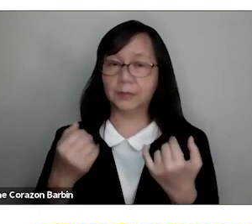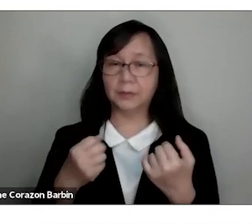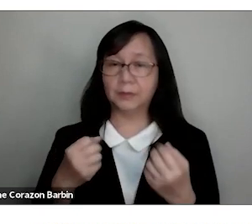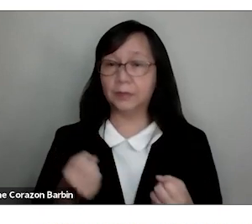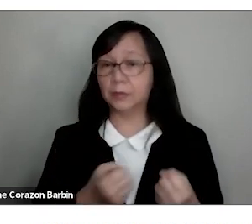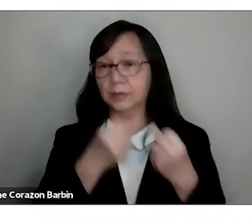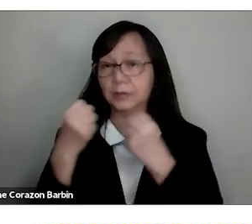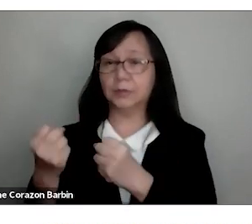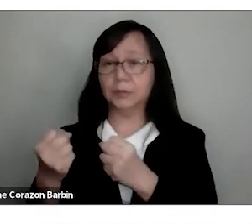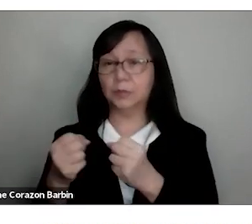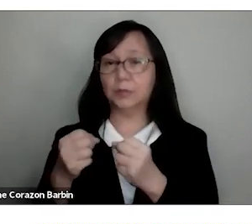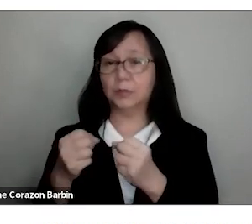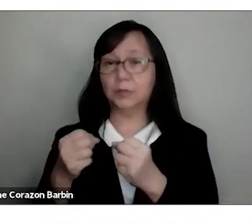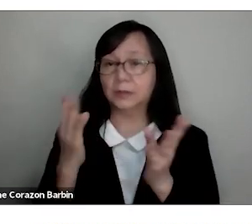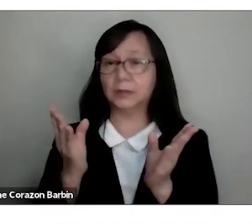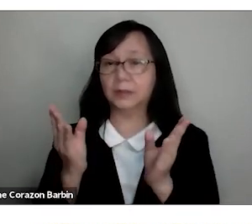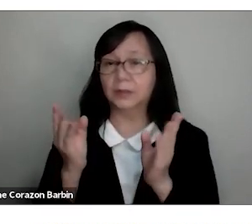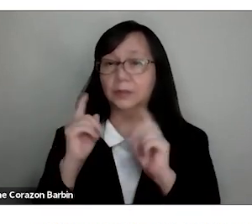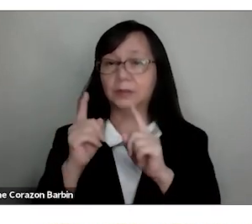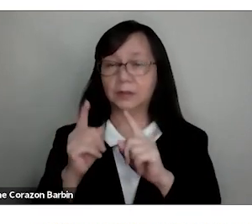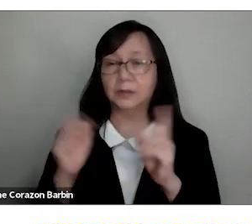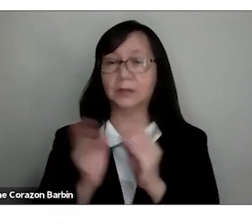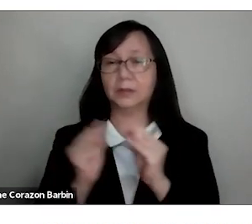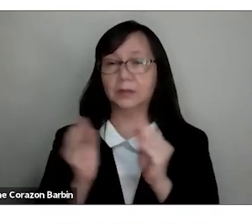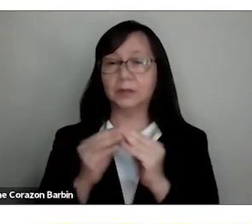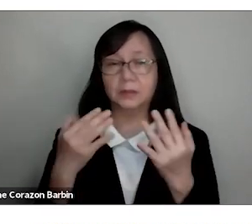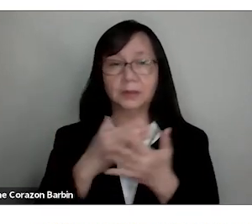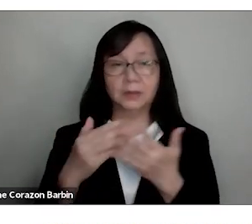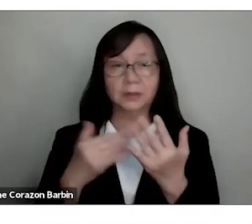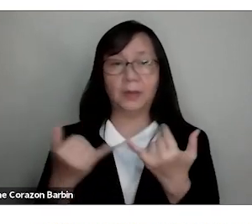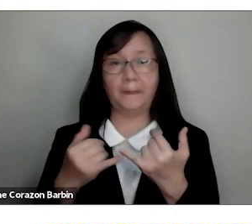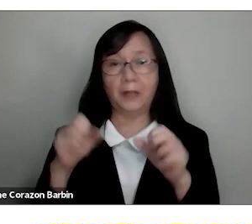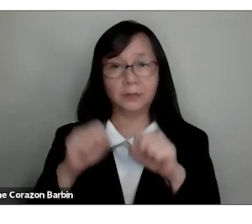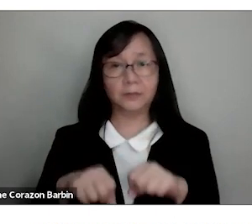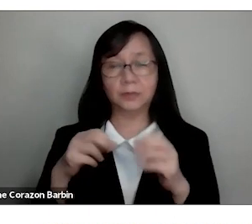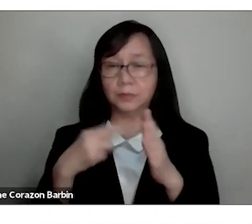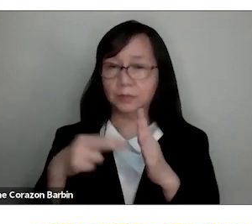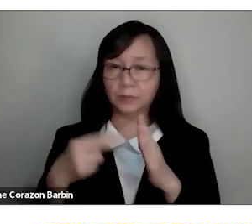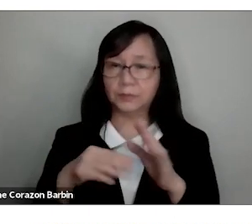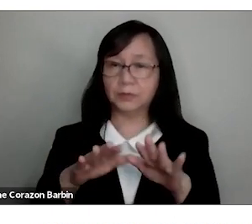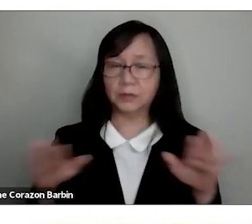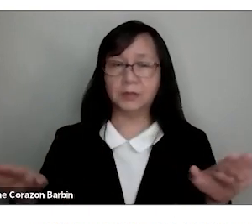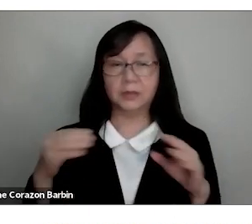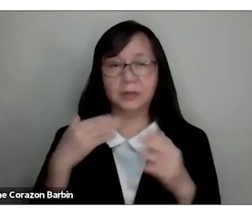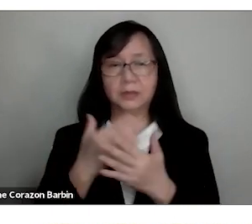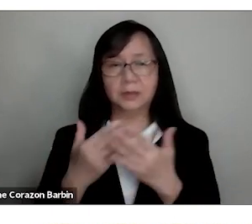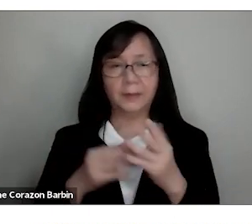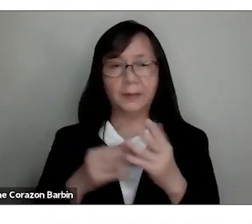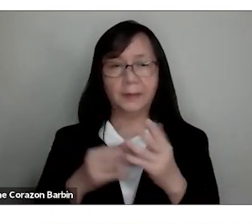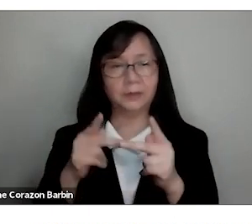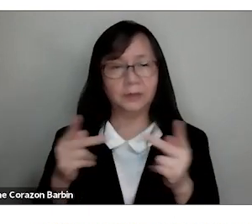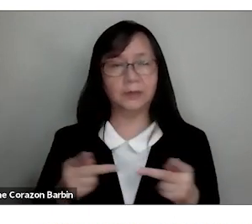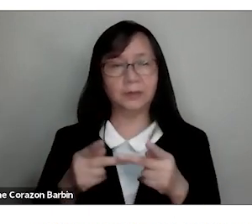the consultation, like one mentioning explicitly the possible role of children in certain action points. Number two,